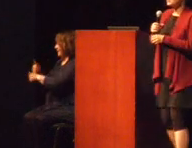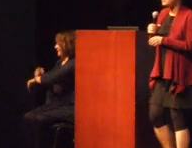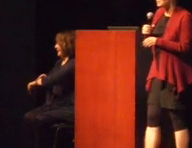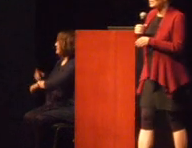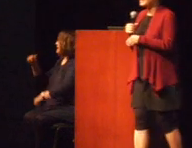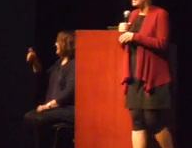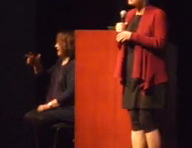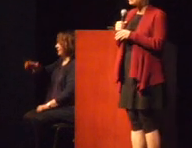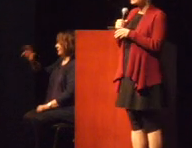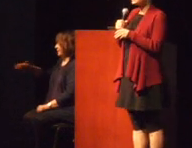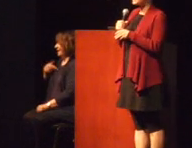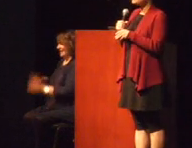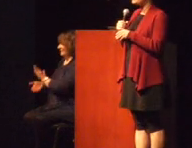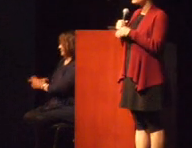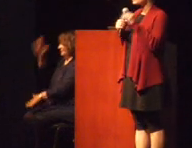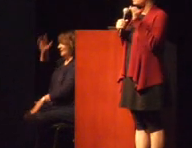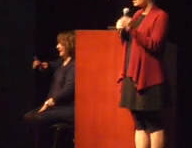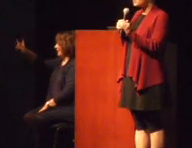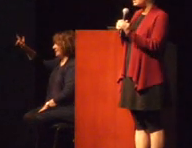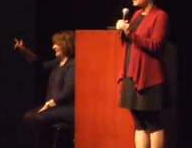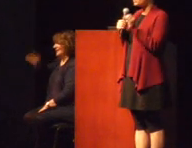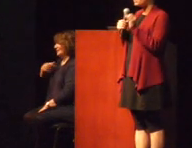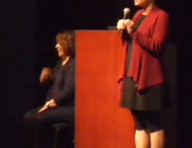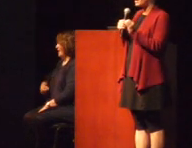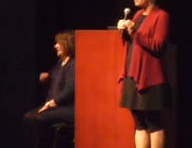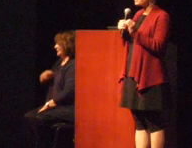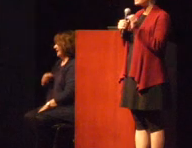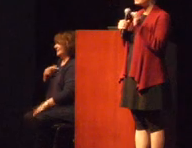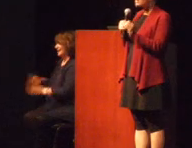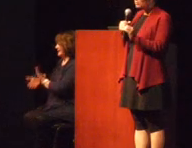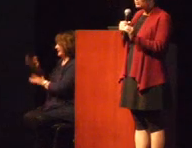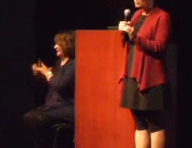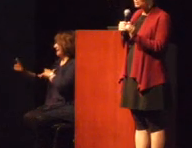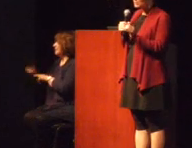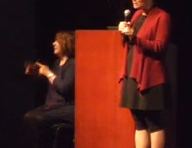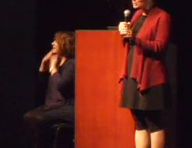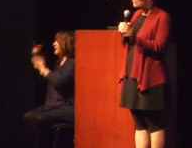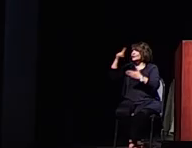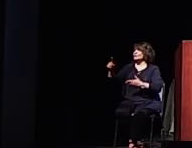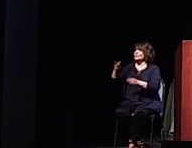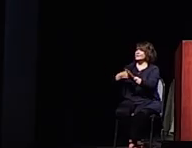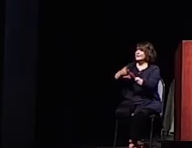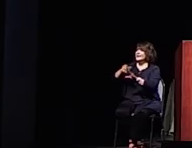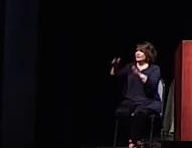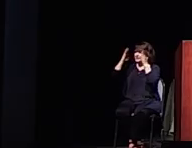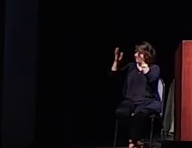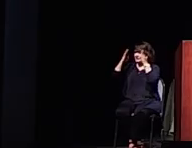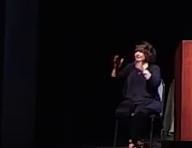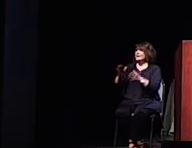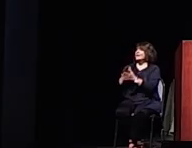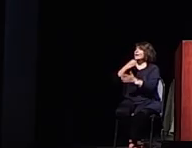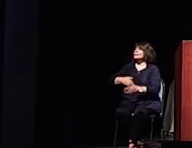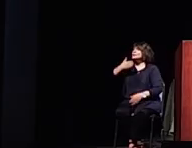is 10:33 and I have to run to catch a flight, so I apologize for running out, but I thank you for your participation and for your attention. I wish you all the